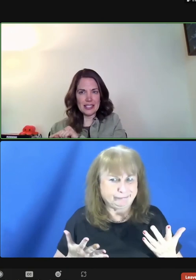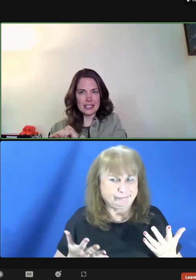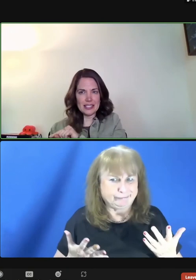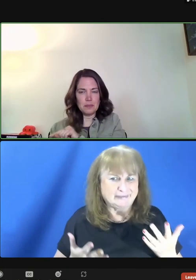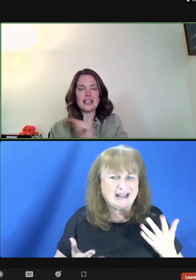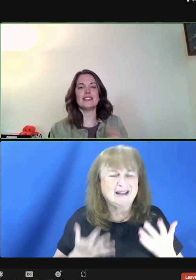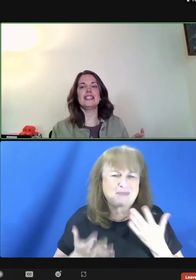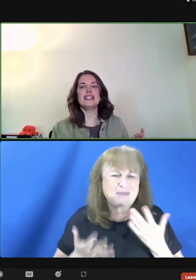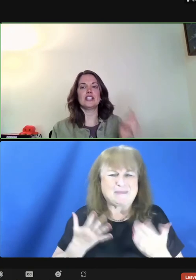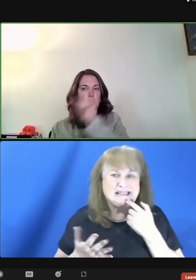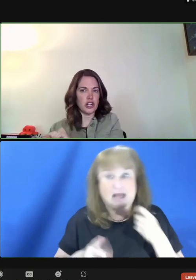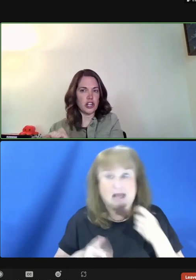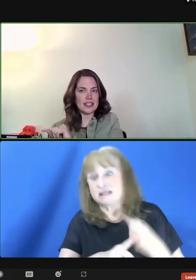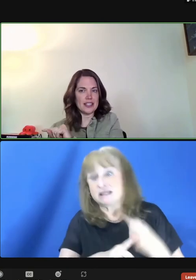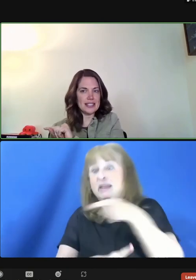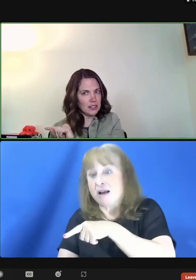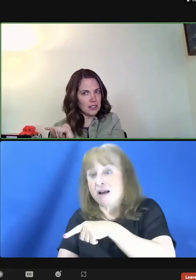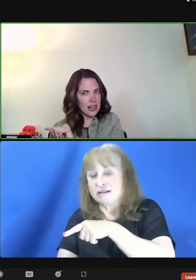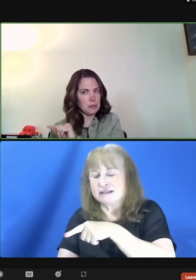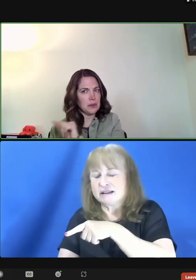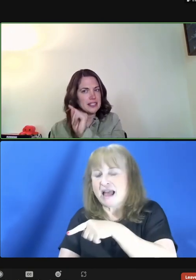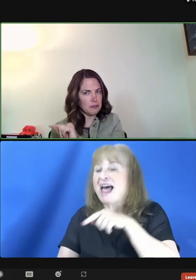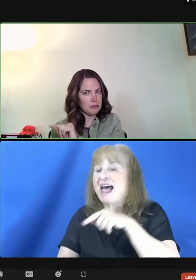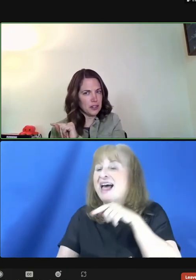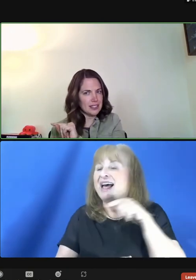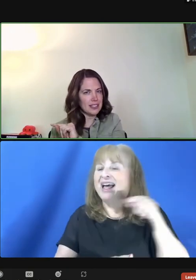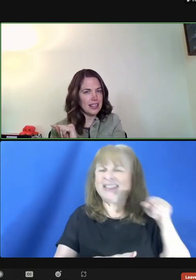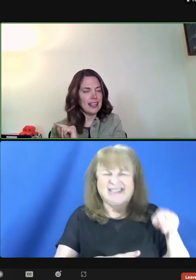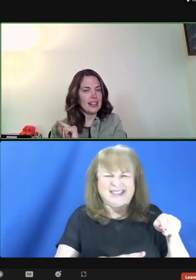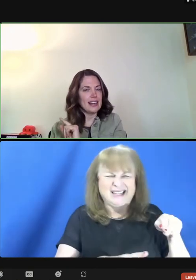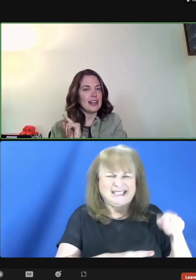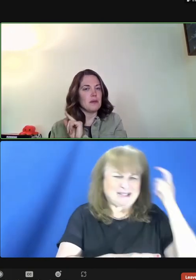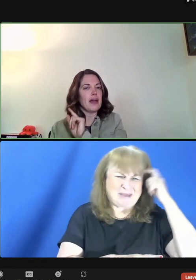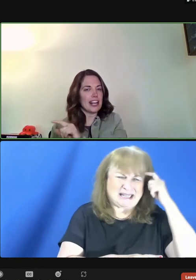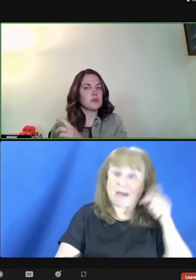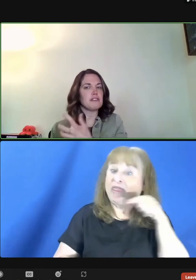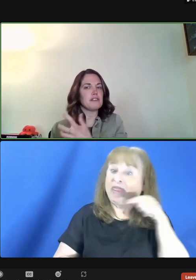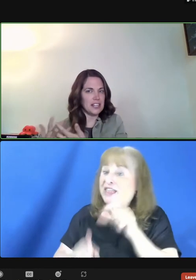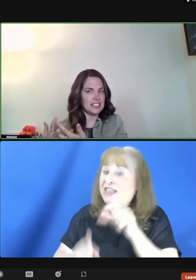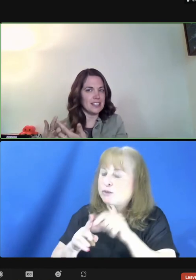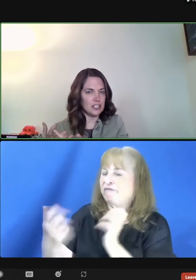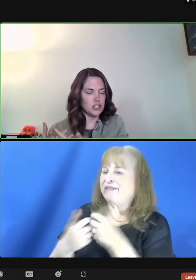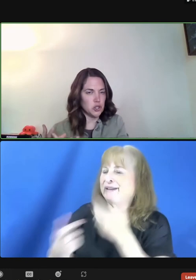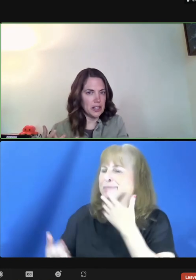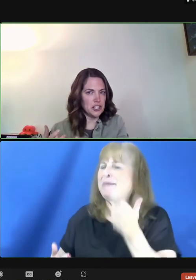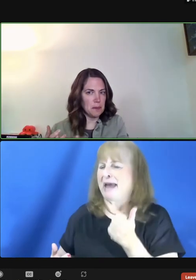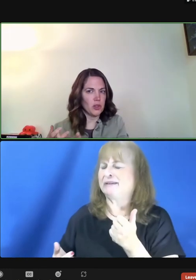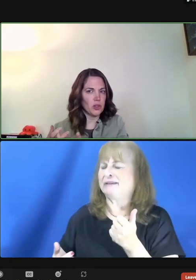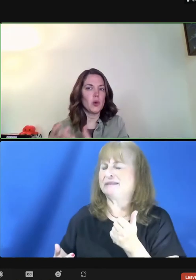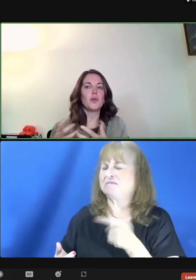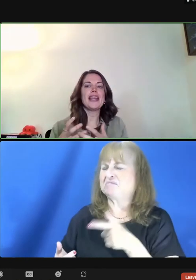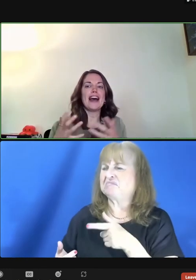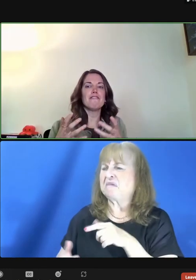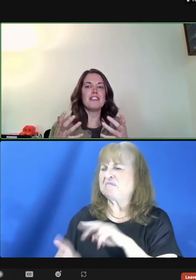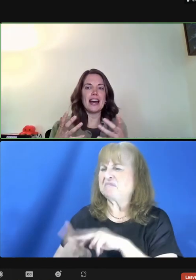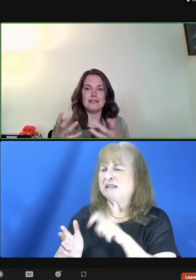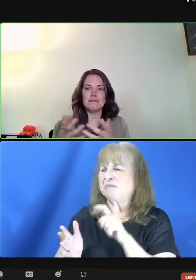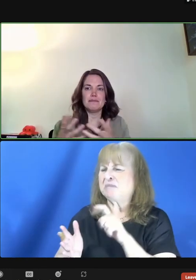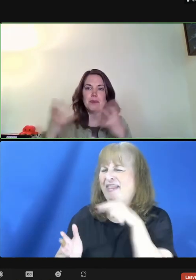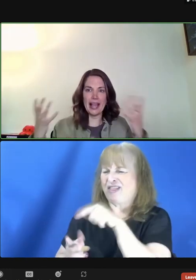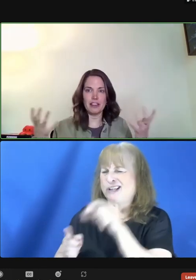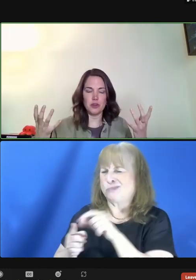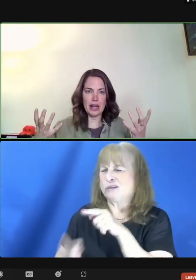have said this, because this word that sounds alike but is different actually fits in this situation. We